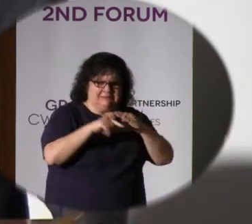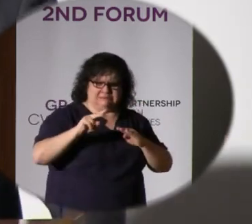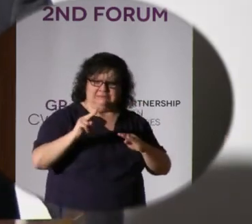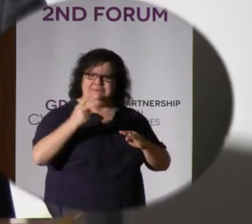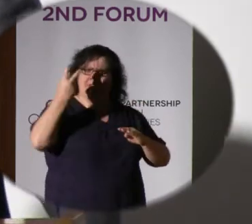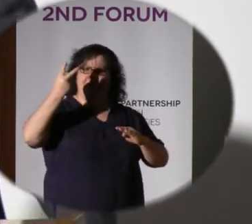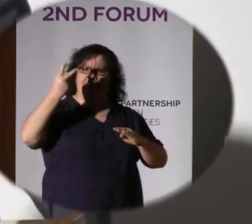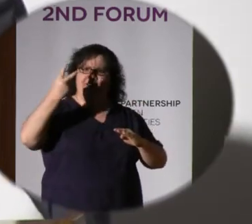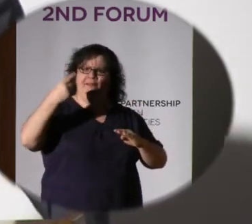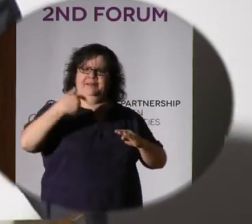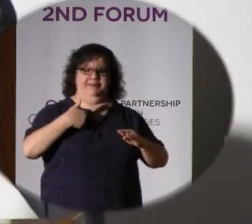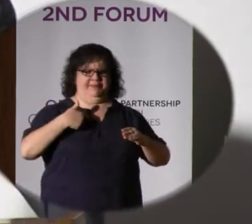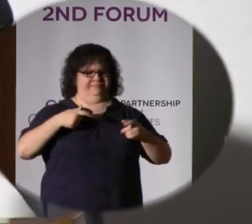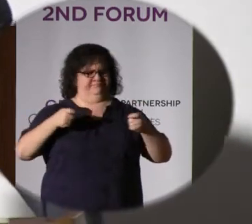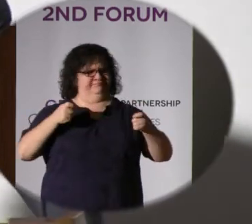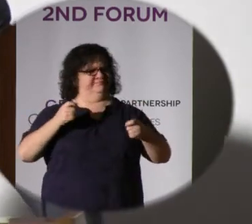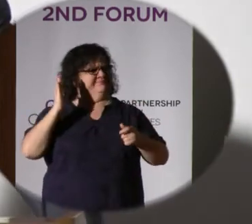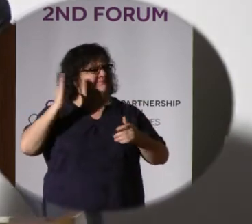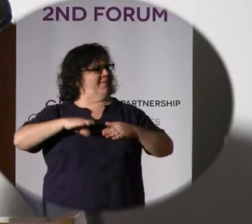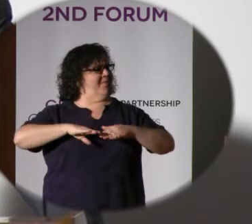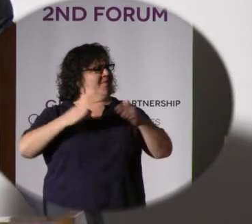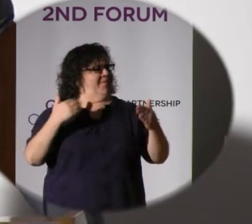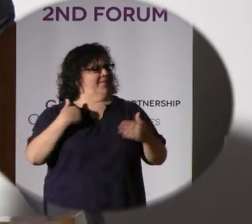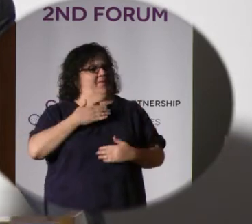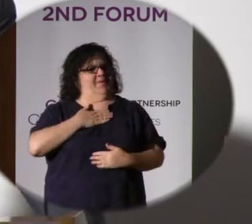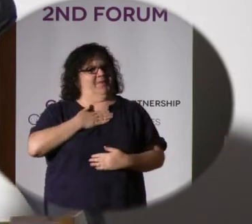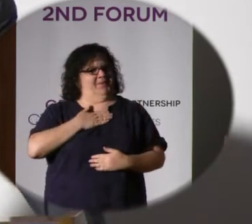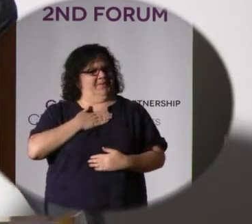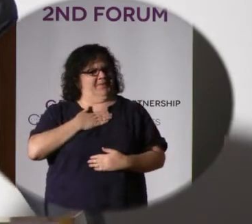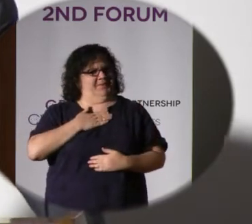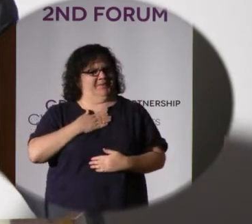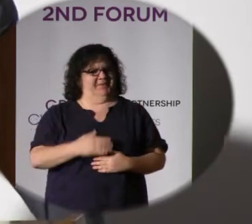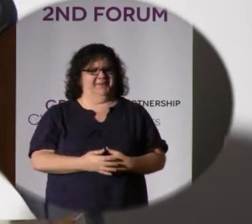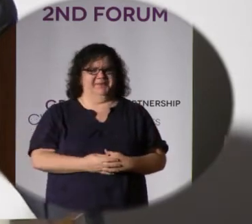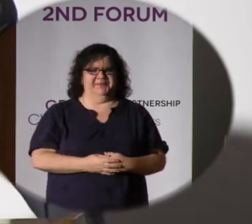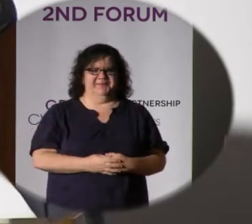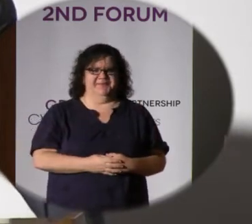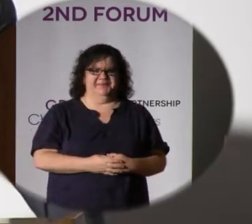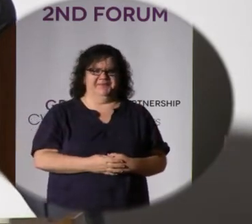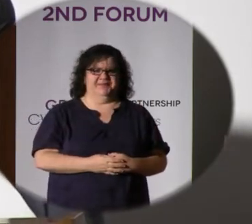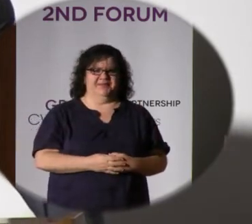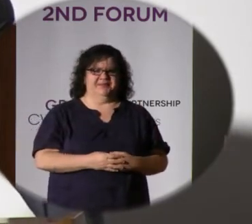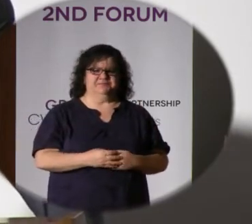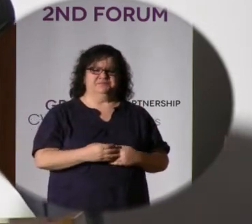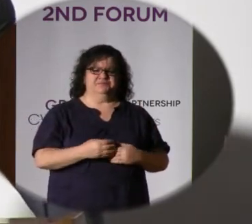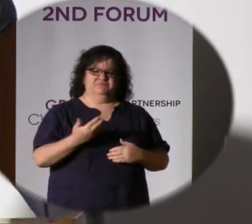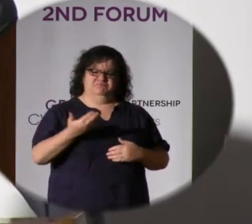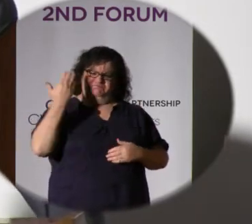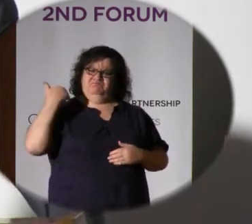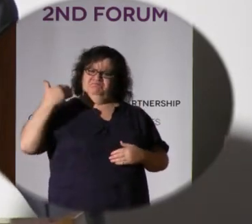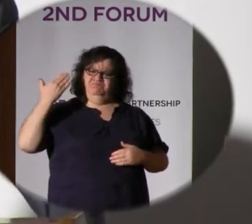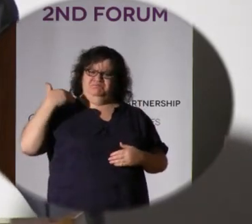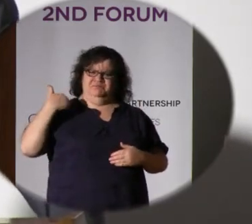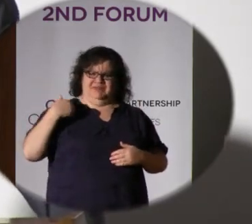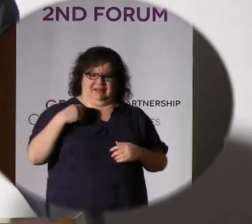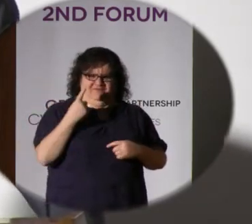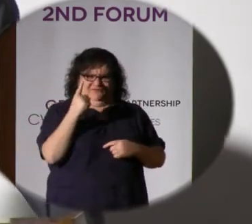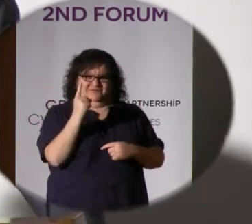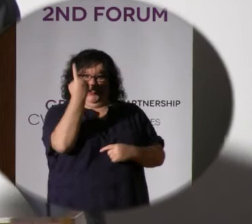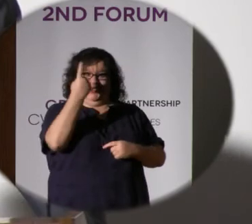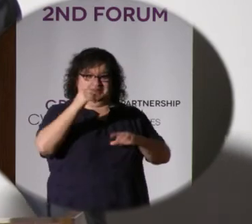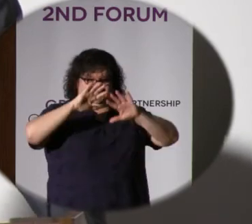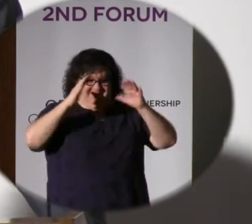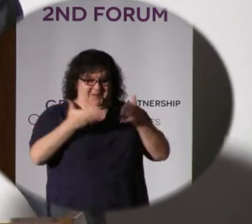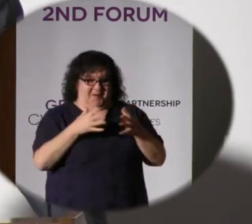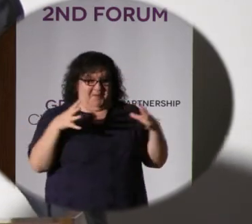pleasure in September last year to open the first forum of the partnership, and I would like to start